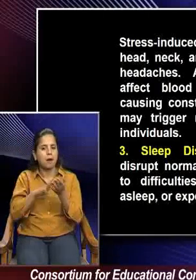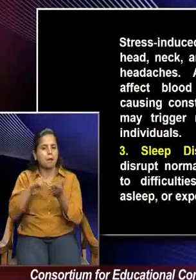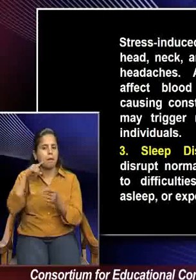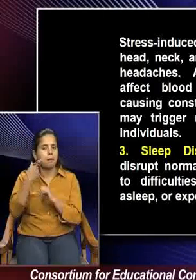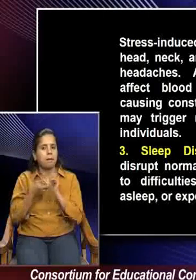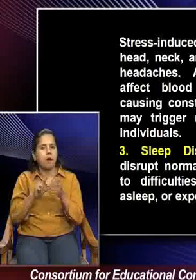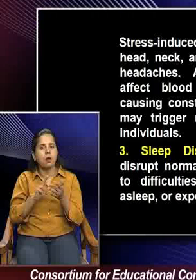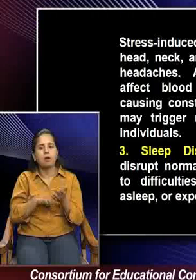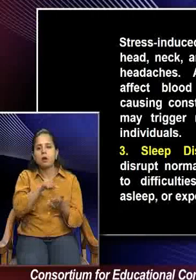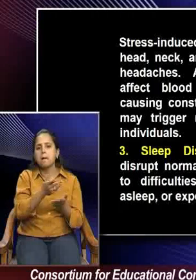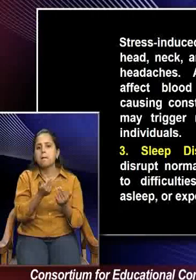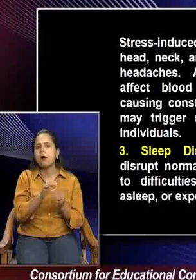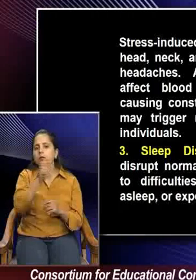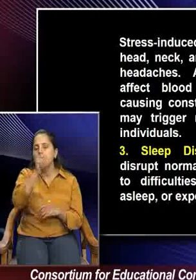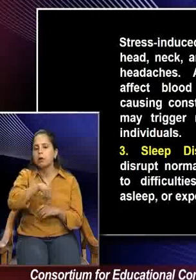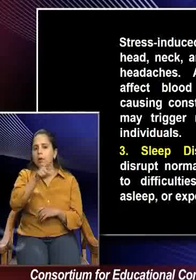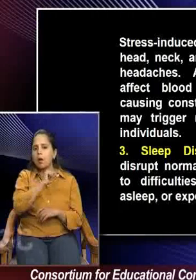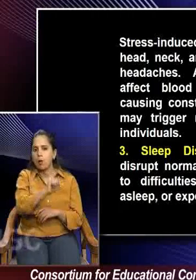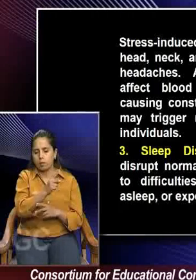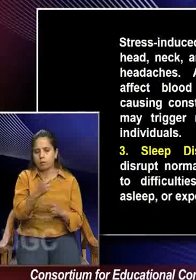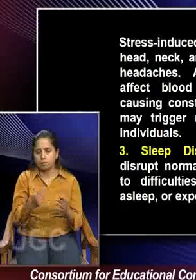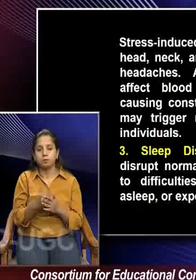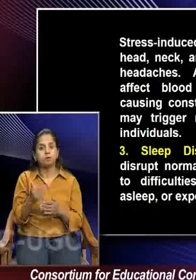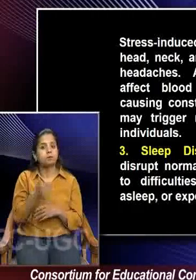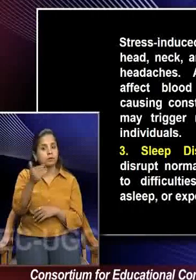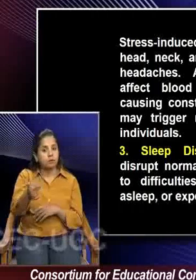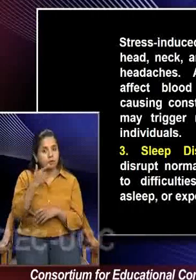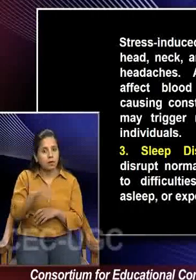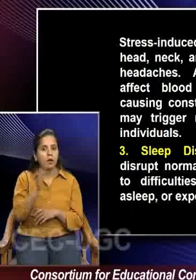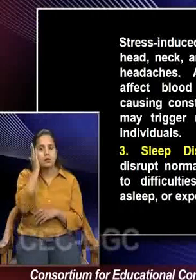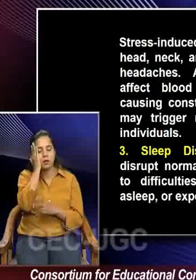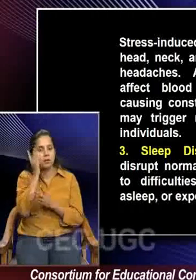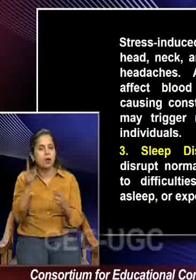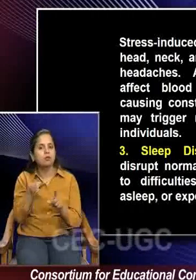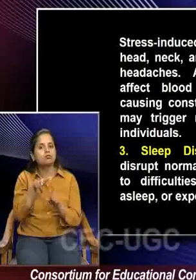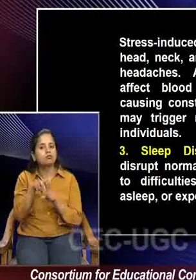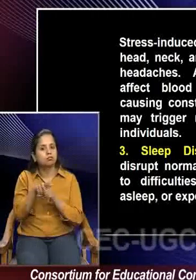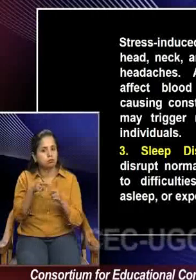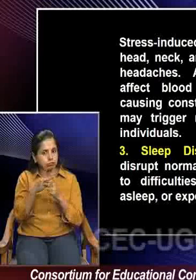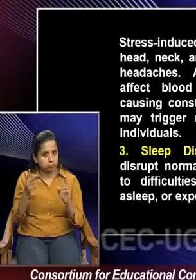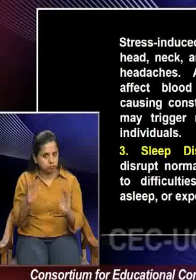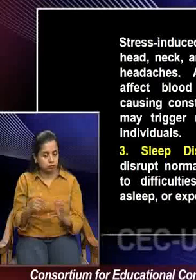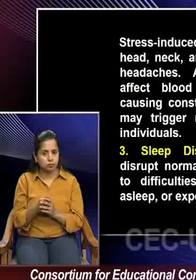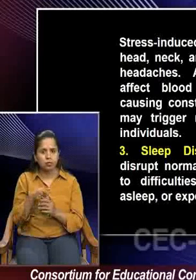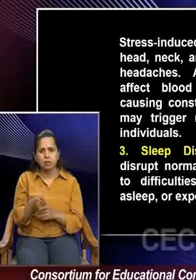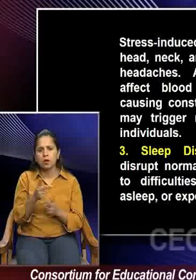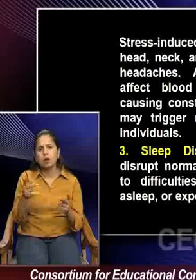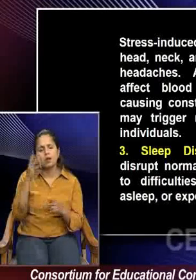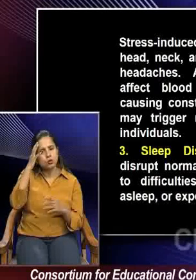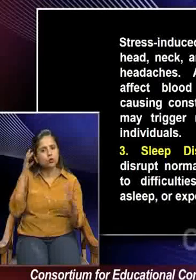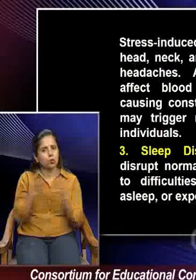in an individual. Next is your sleep disturbances. The stress